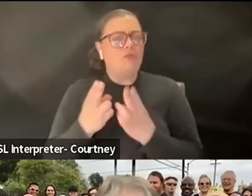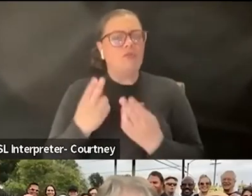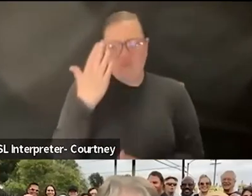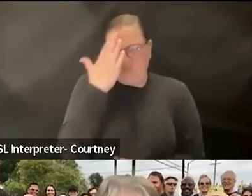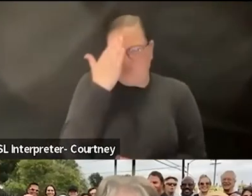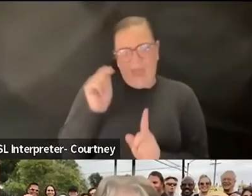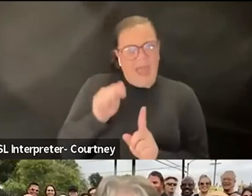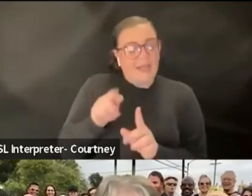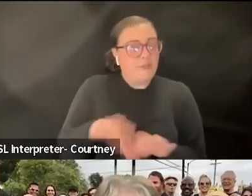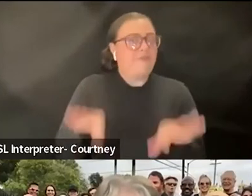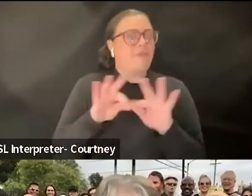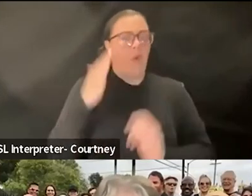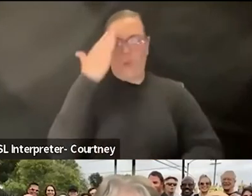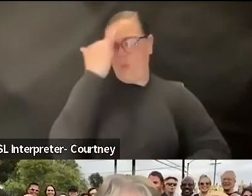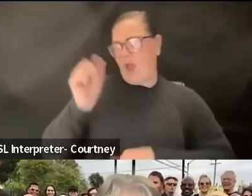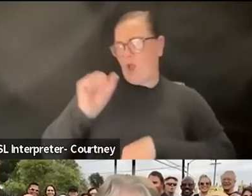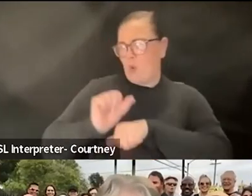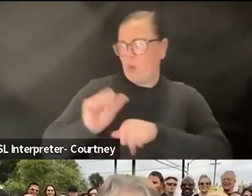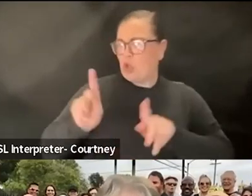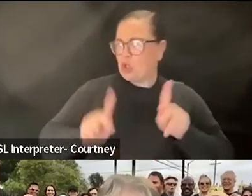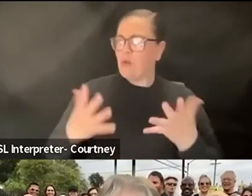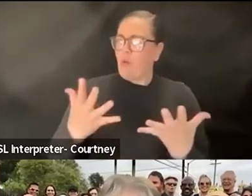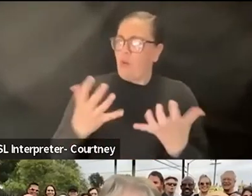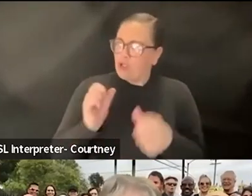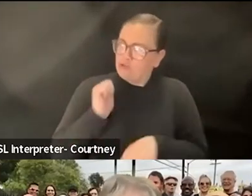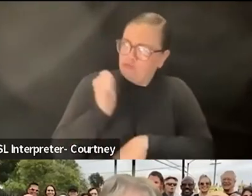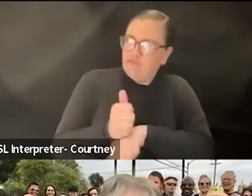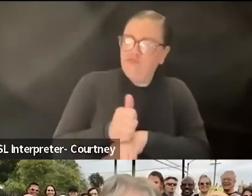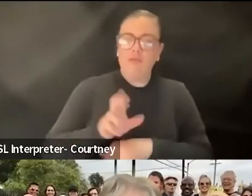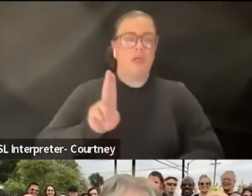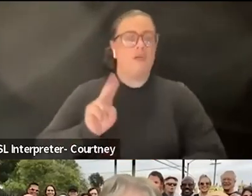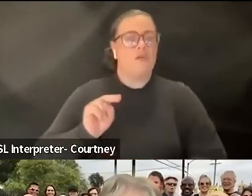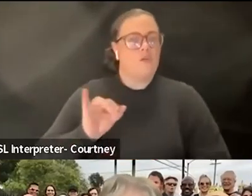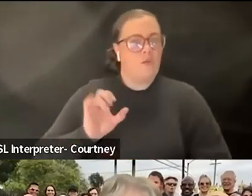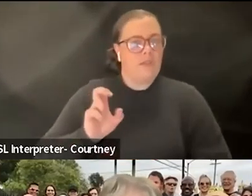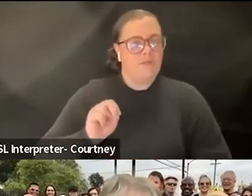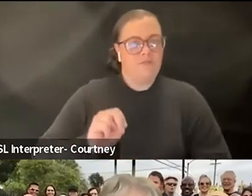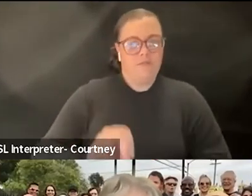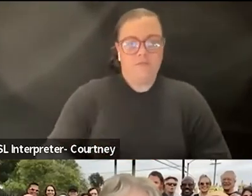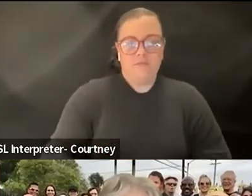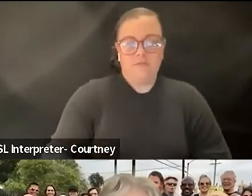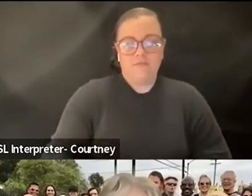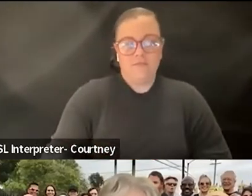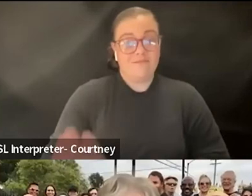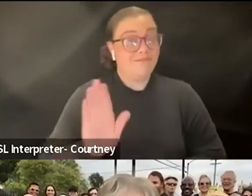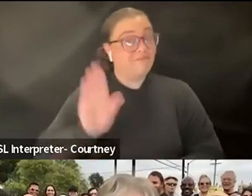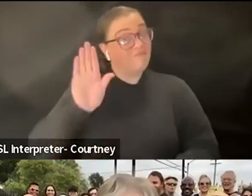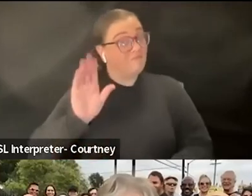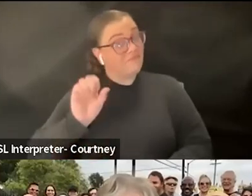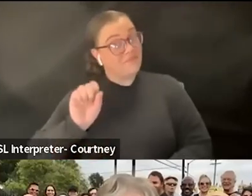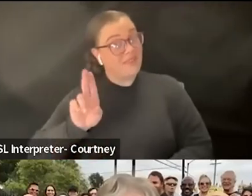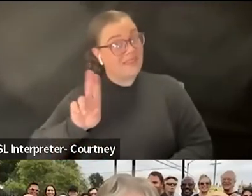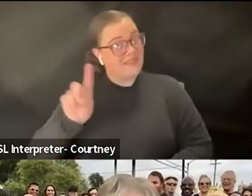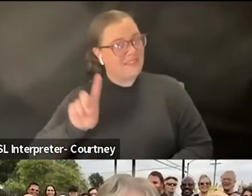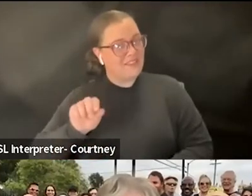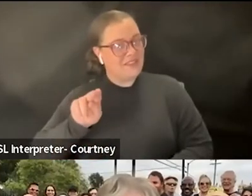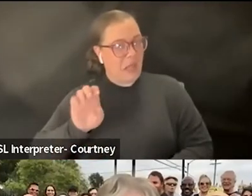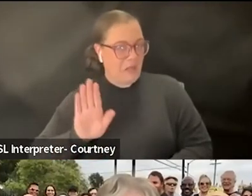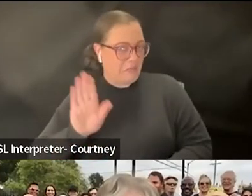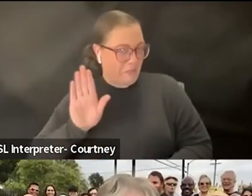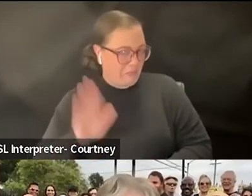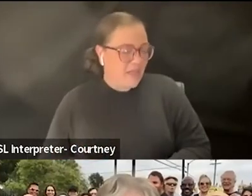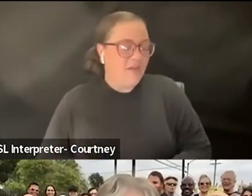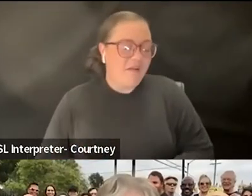to unionize? Who wants to take it first? I'll go. Suzanne, go for it. The basic